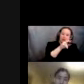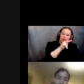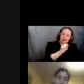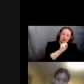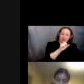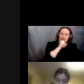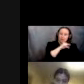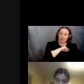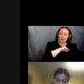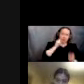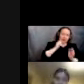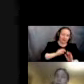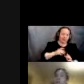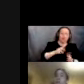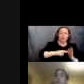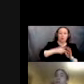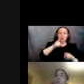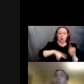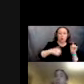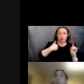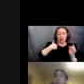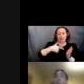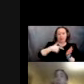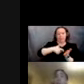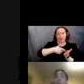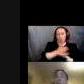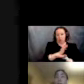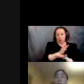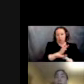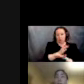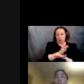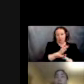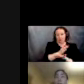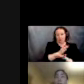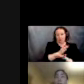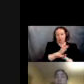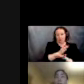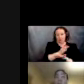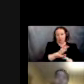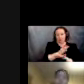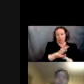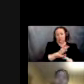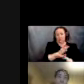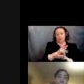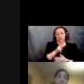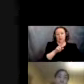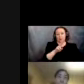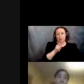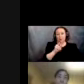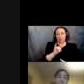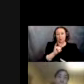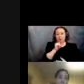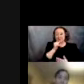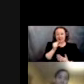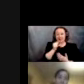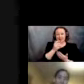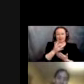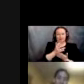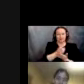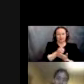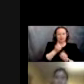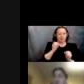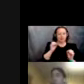having mining rights. So Kuni didn't get any of the elements